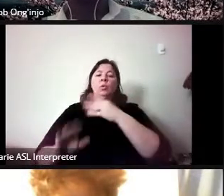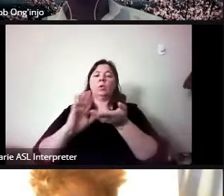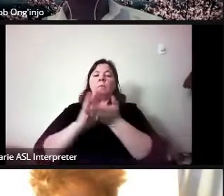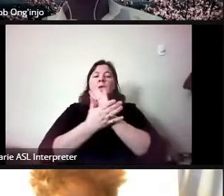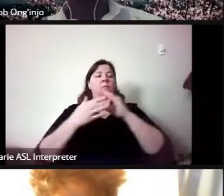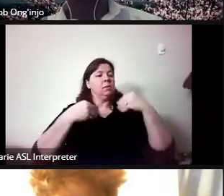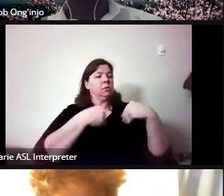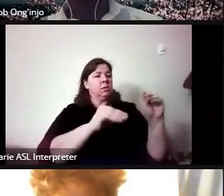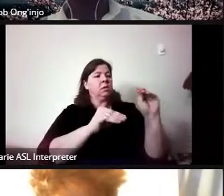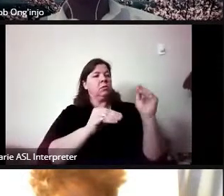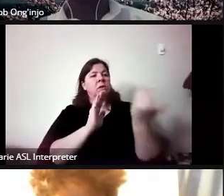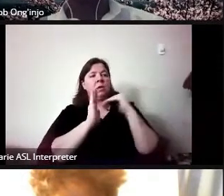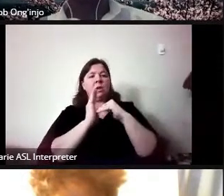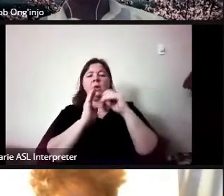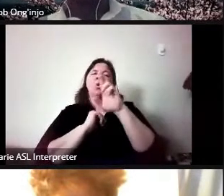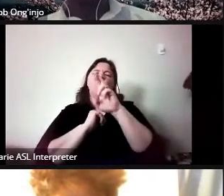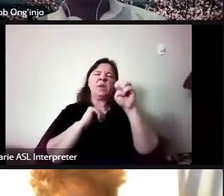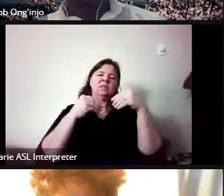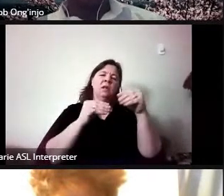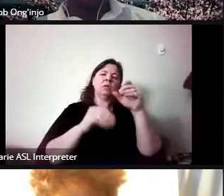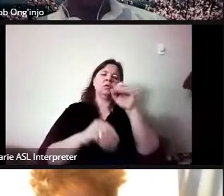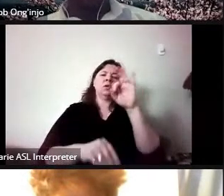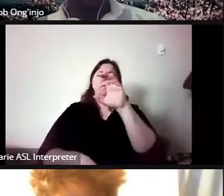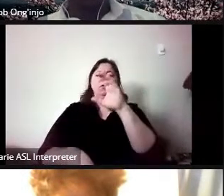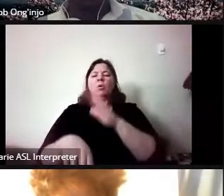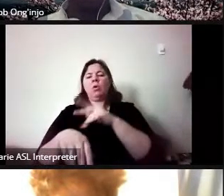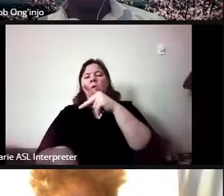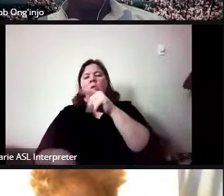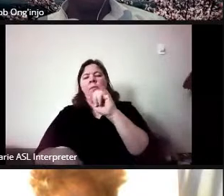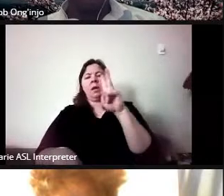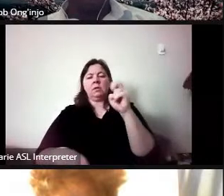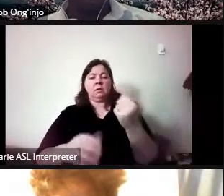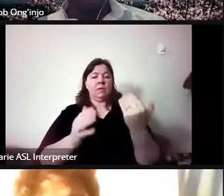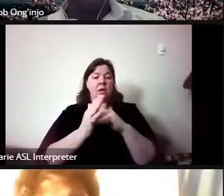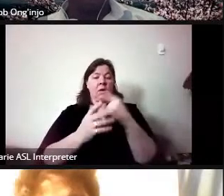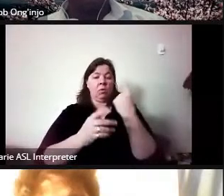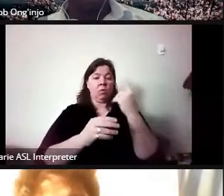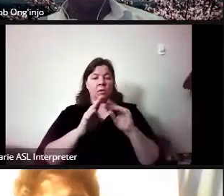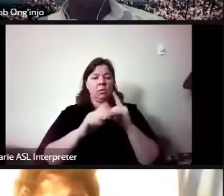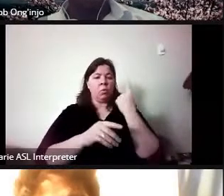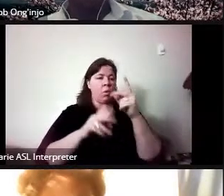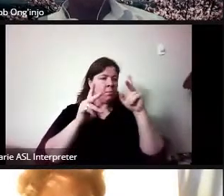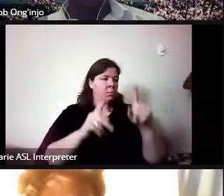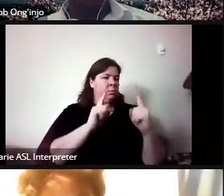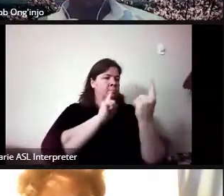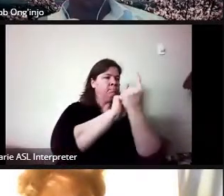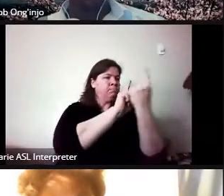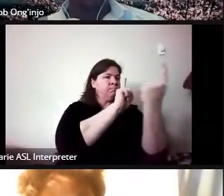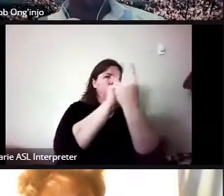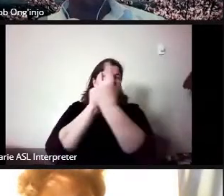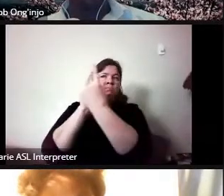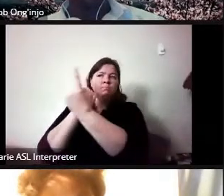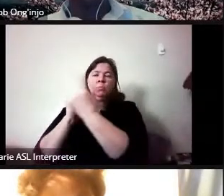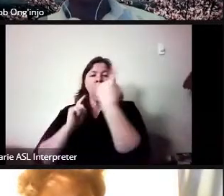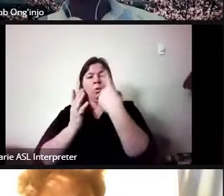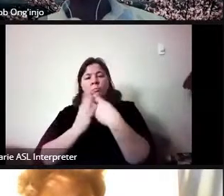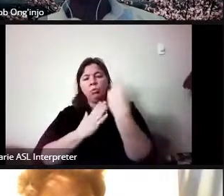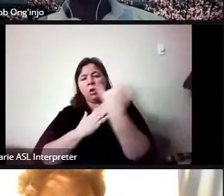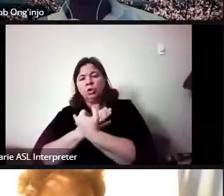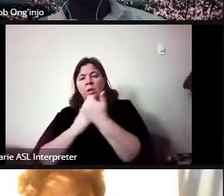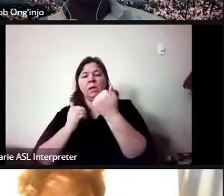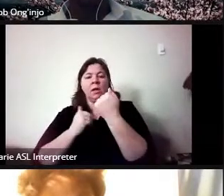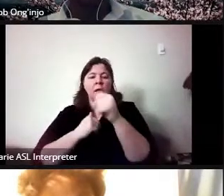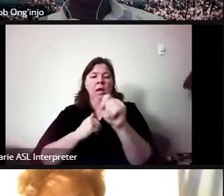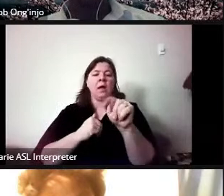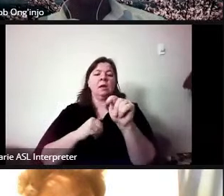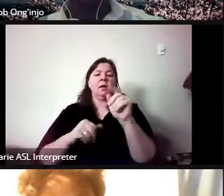resellers of Onpassive. And that way we can go out one step at a time, one person at a time, one project at a time, and help